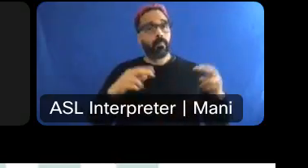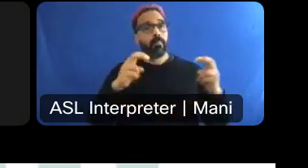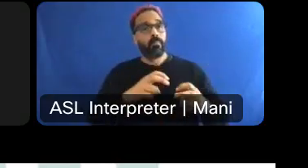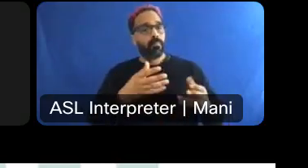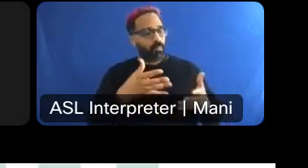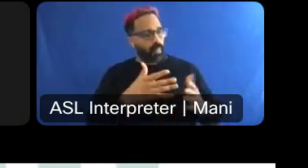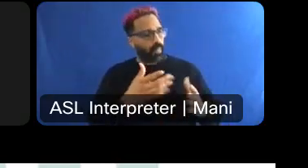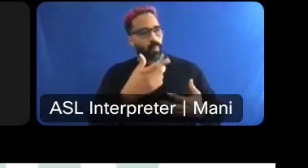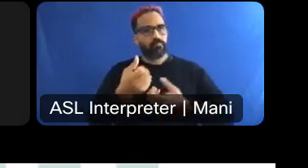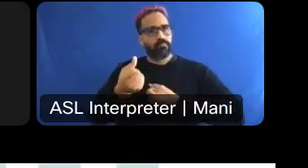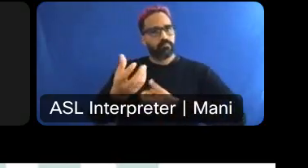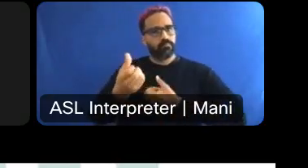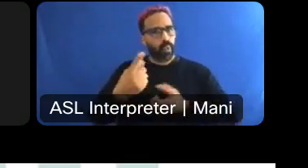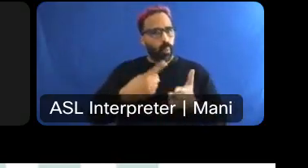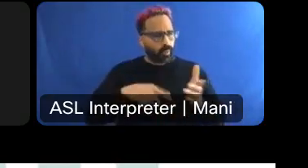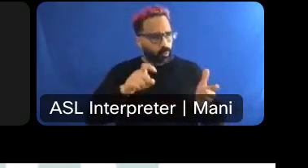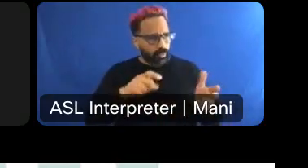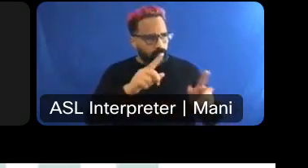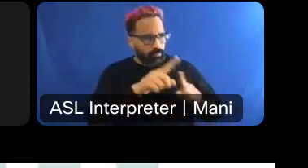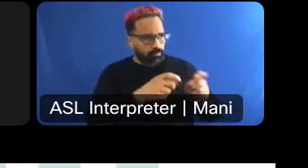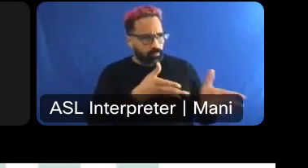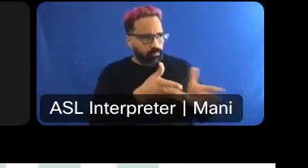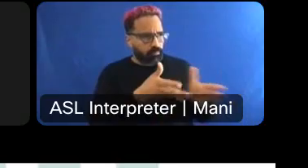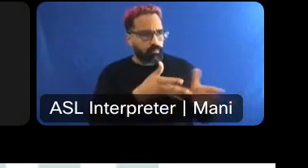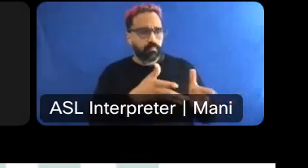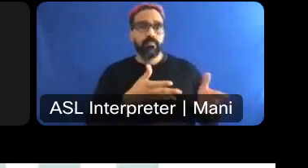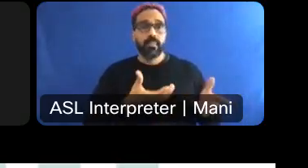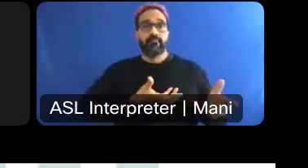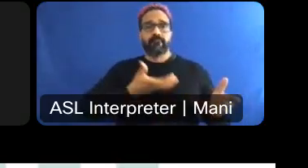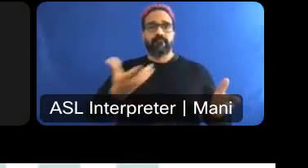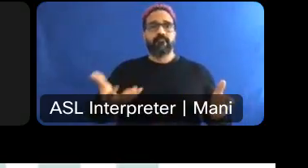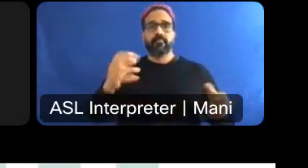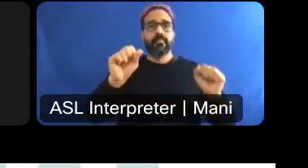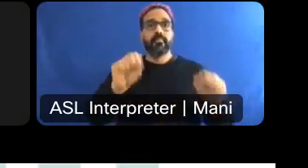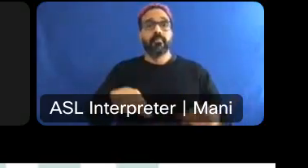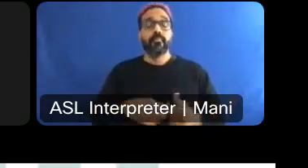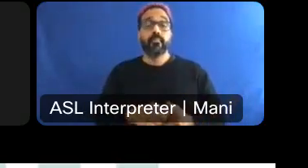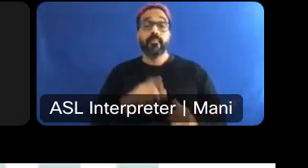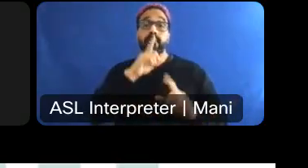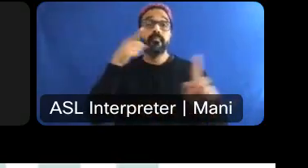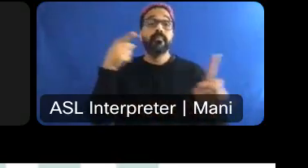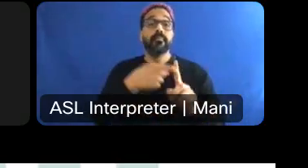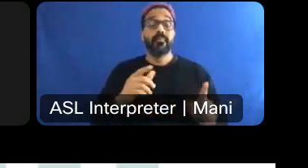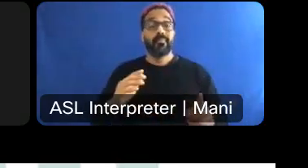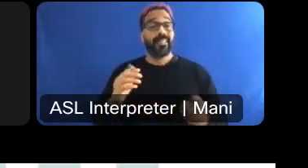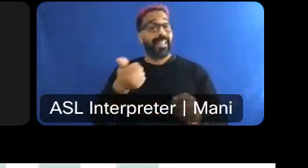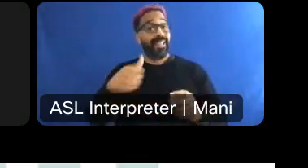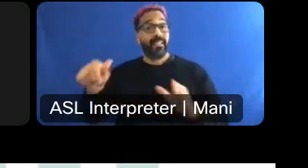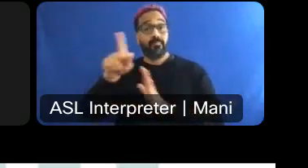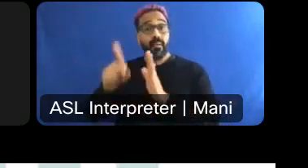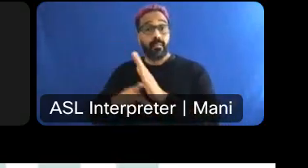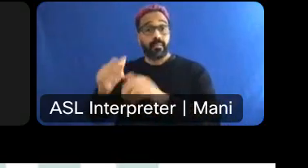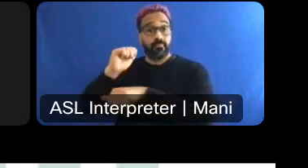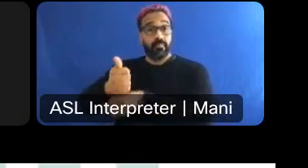moment. So overall, it is important to also ensure that the policies implemented are survivor-led